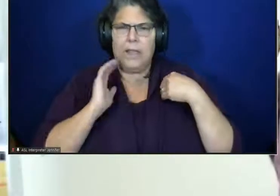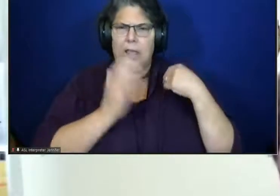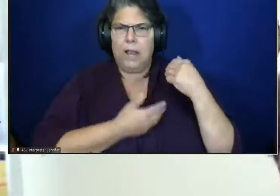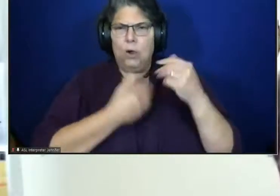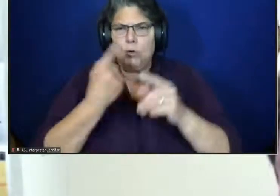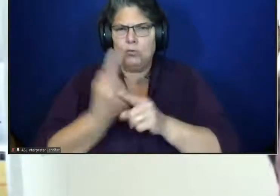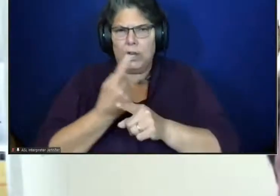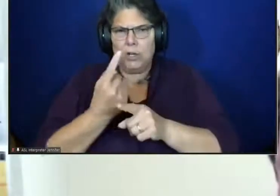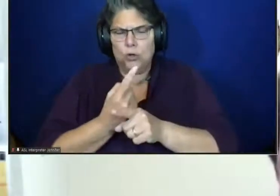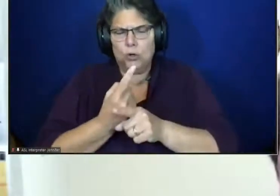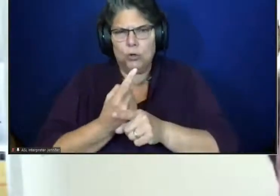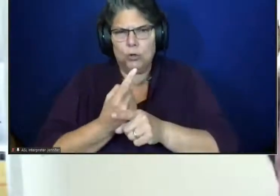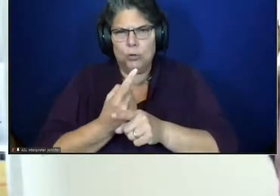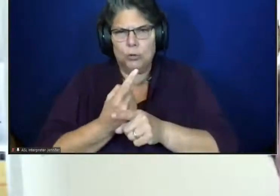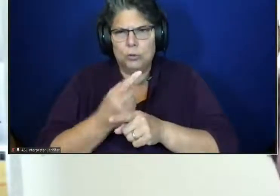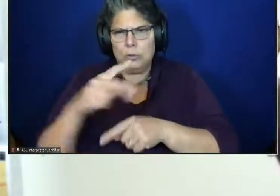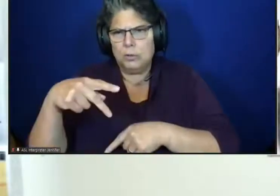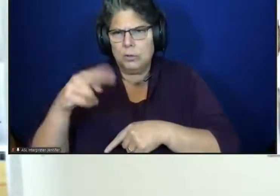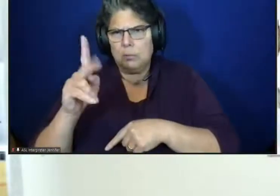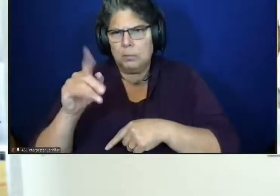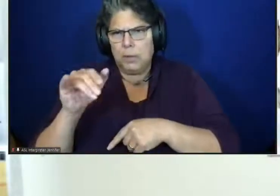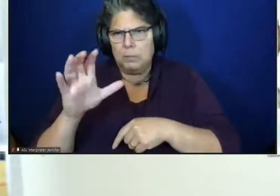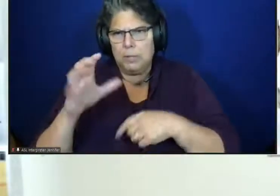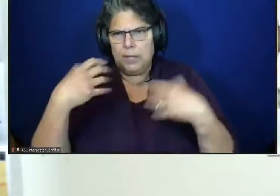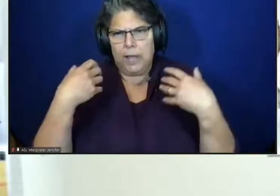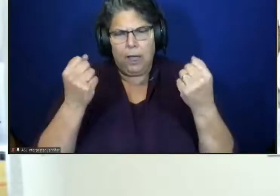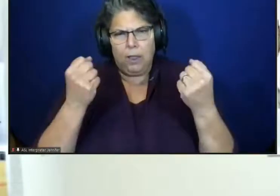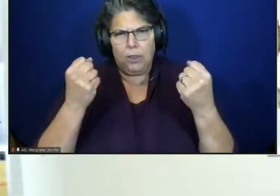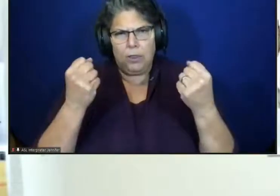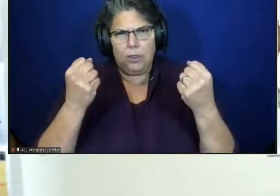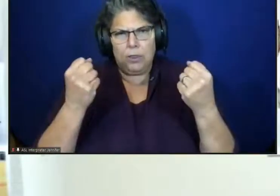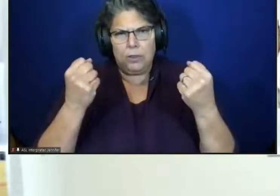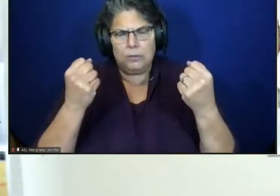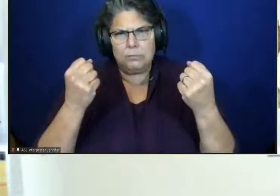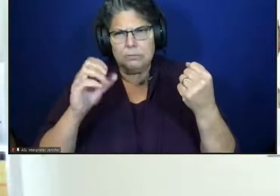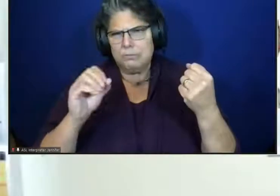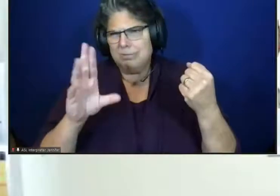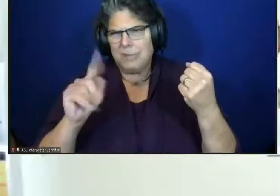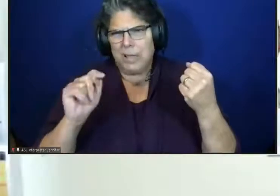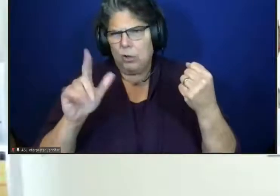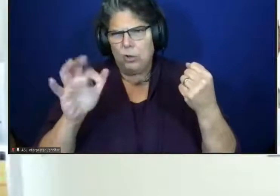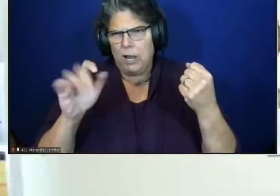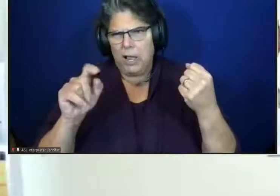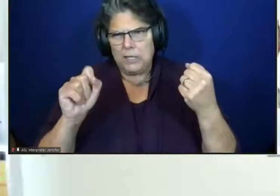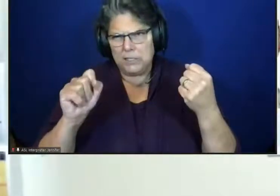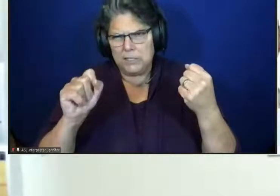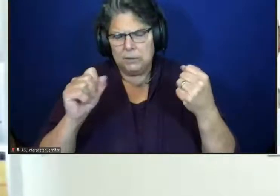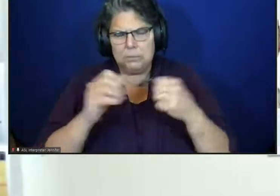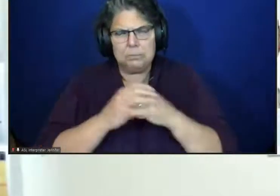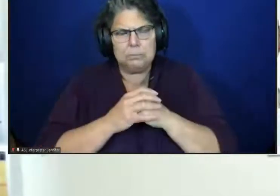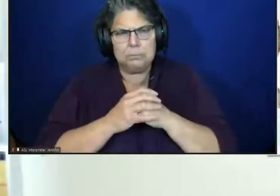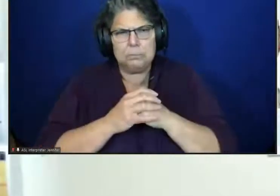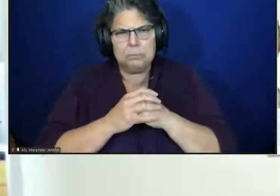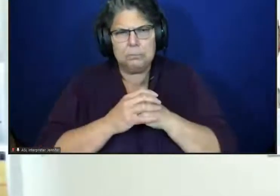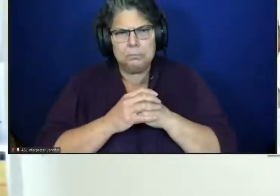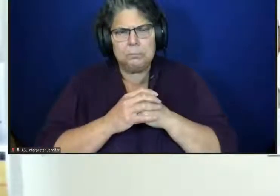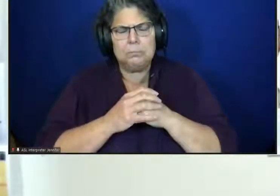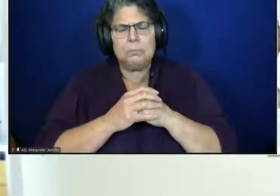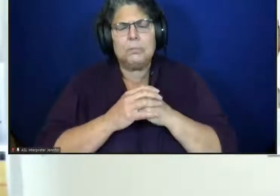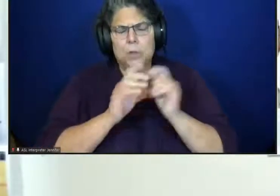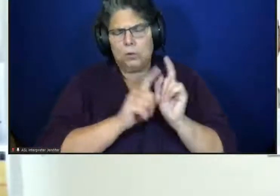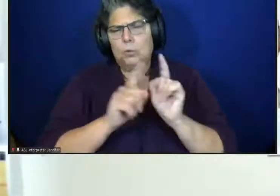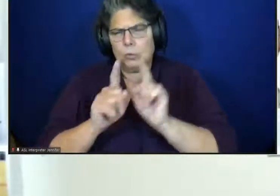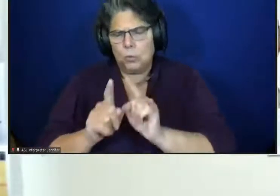regular public health outlets and also,